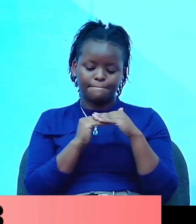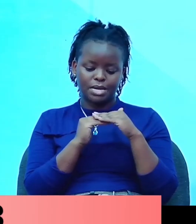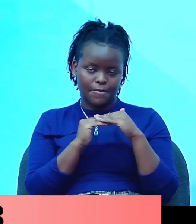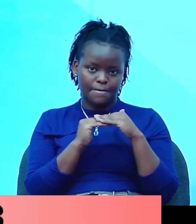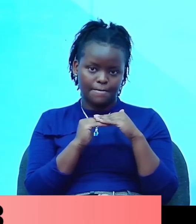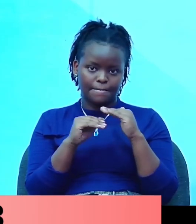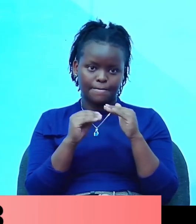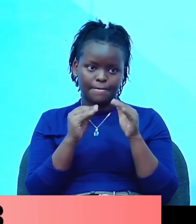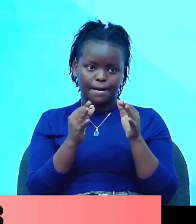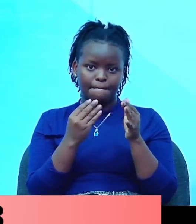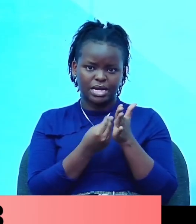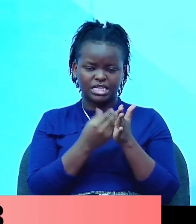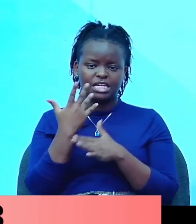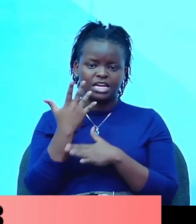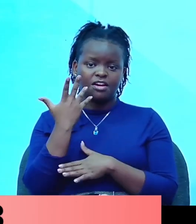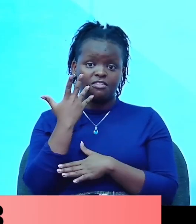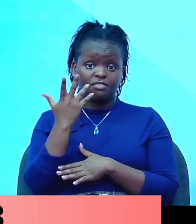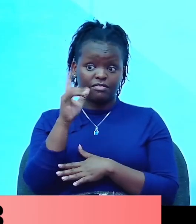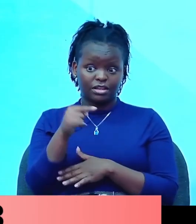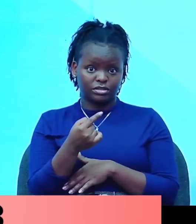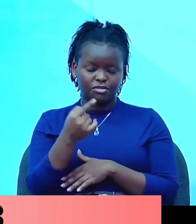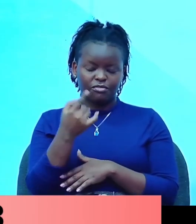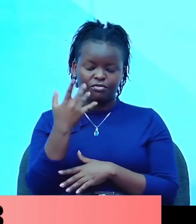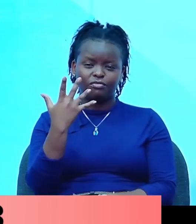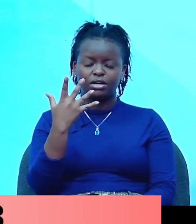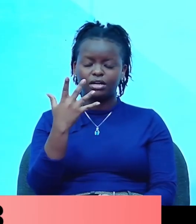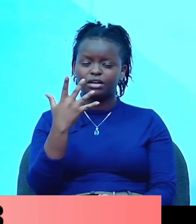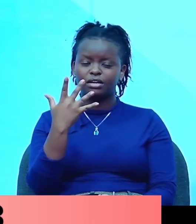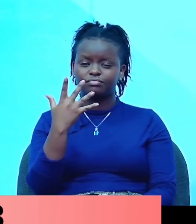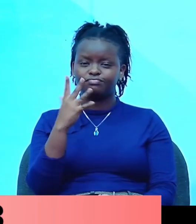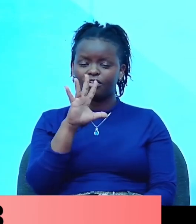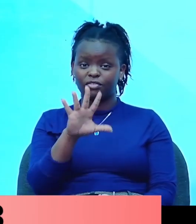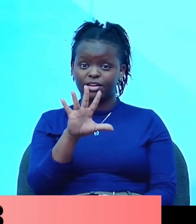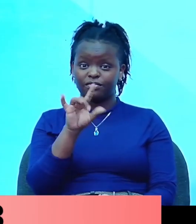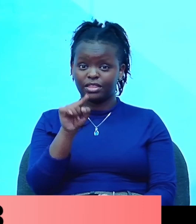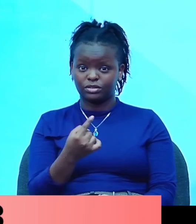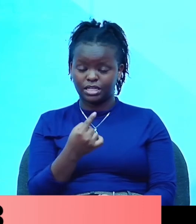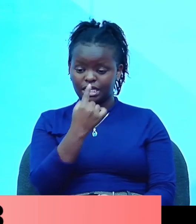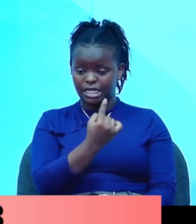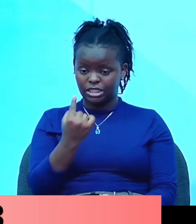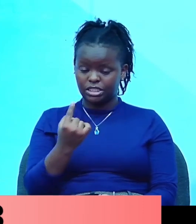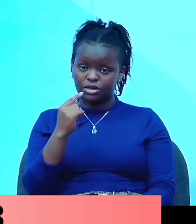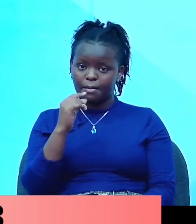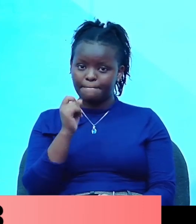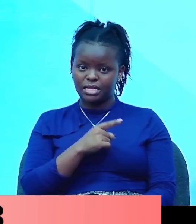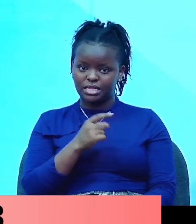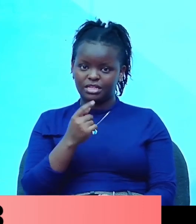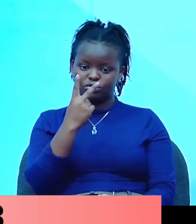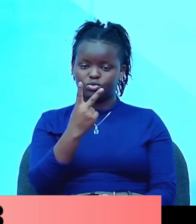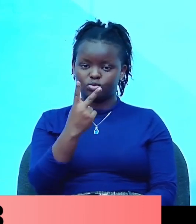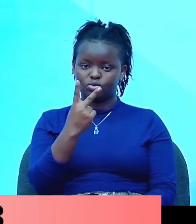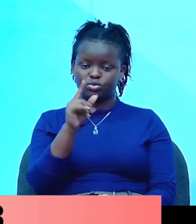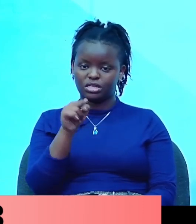it's 5,000 shillings, at least to start off. And then every month, at least a minimum of 2,500. Okay.